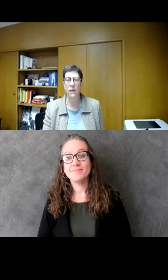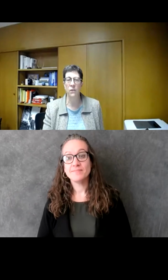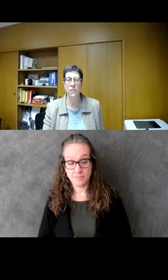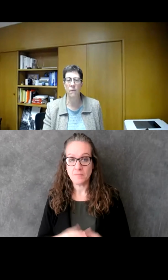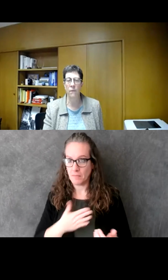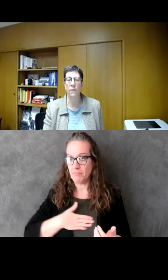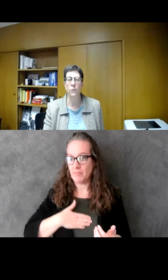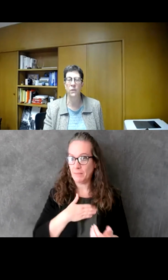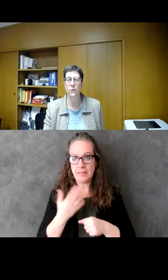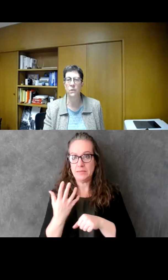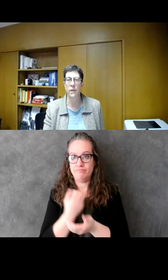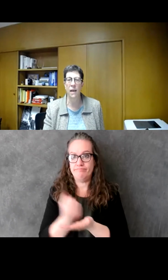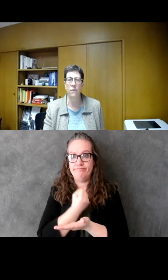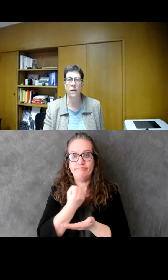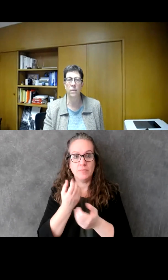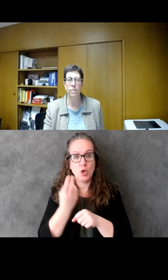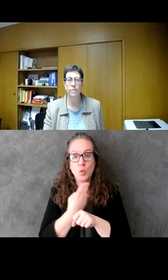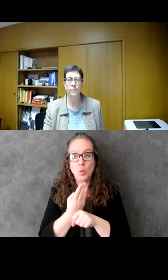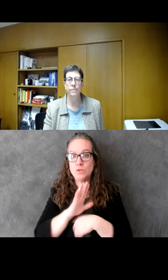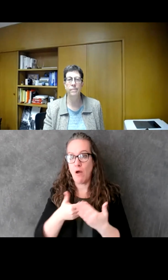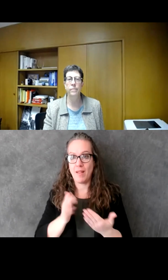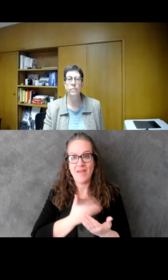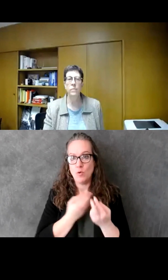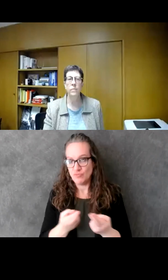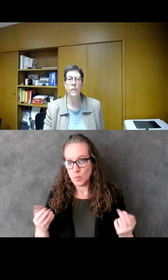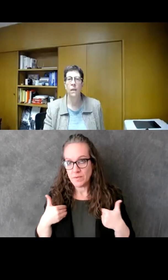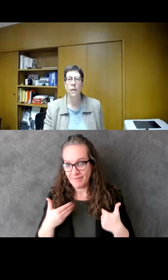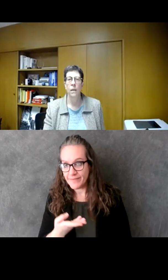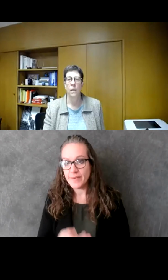please avail yourself of the resources we have there.